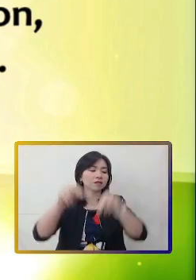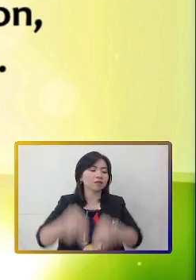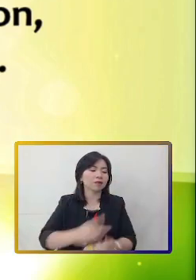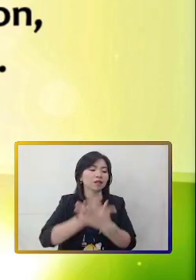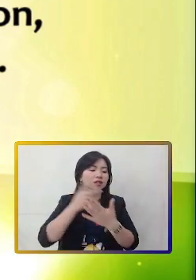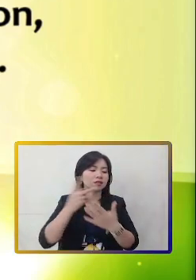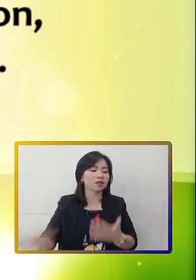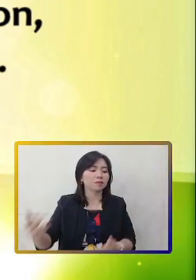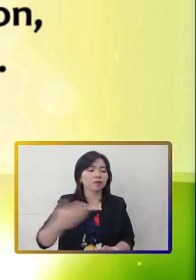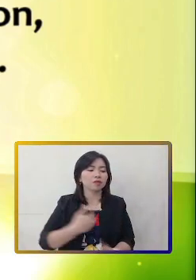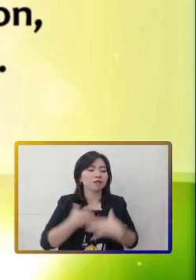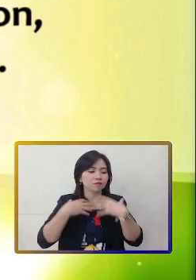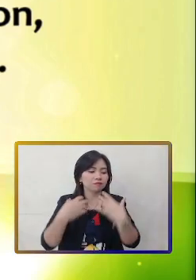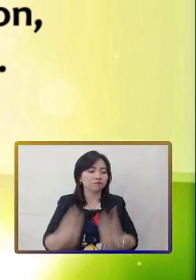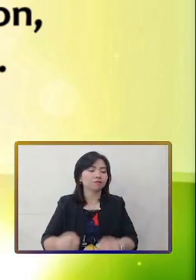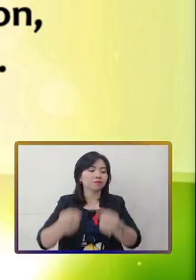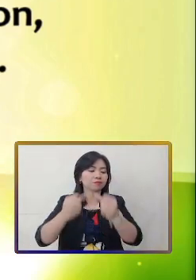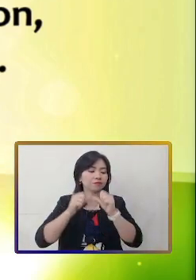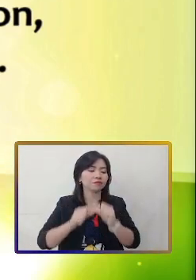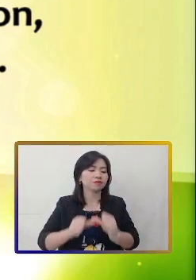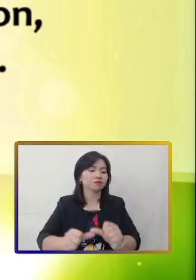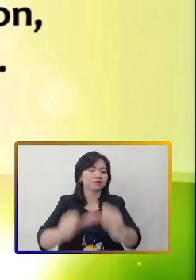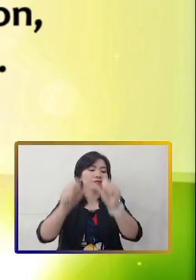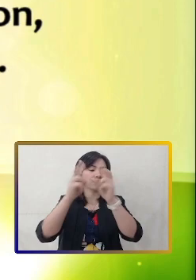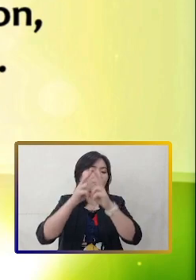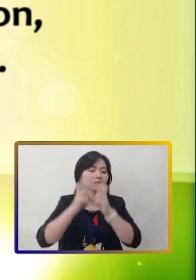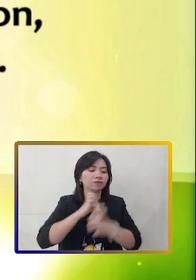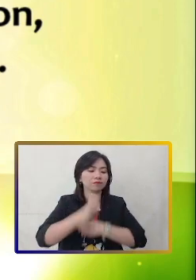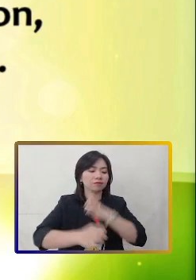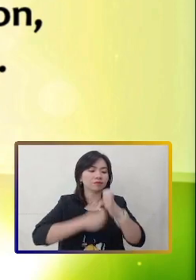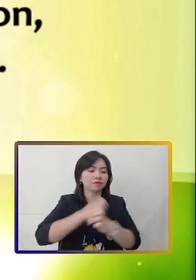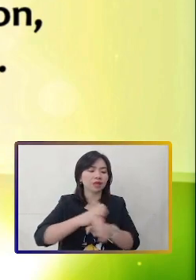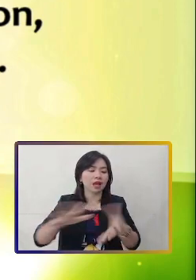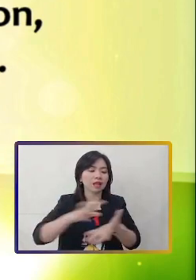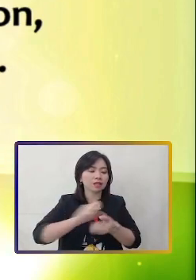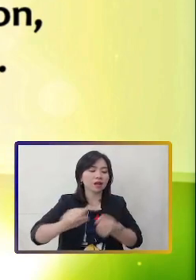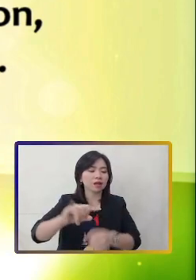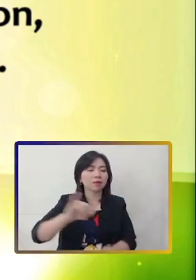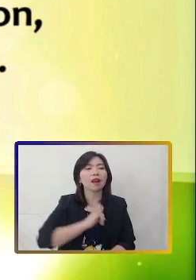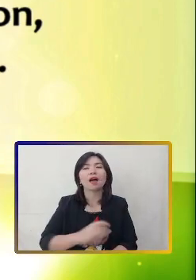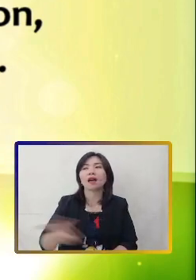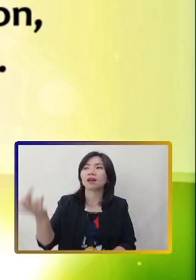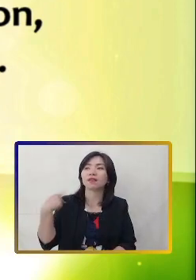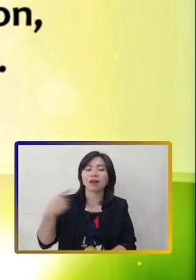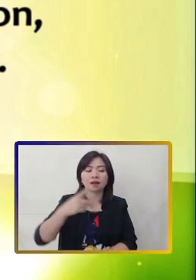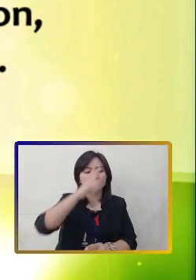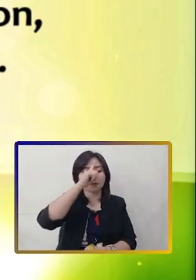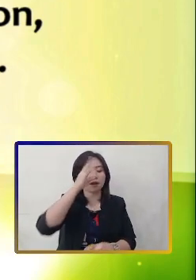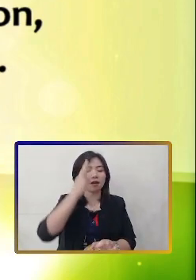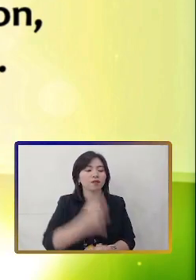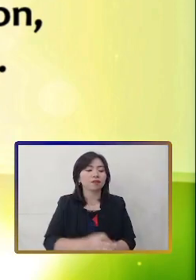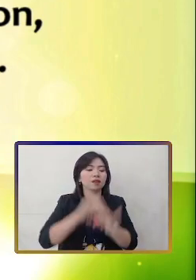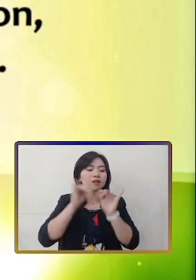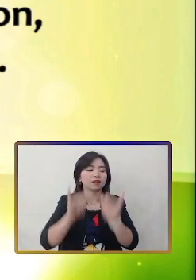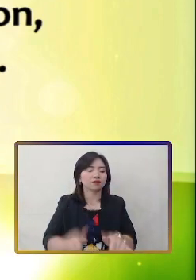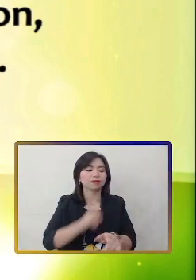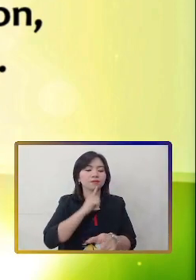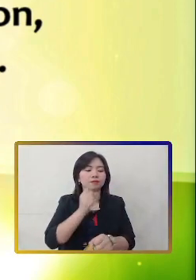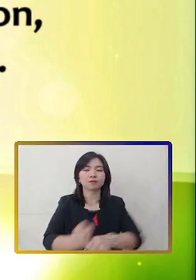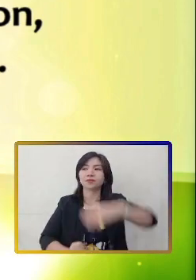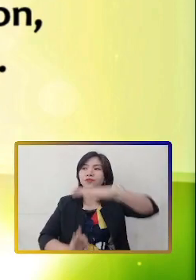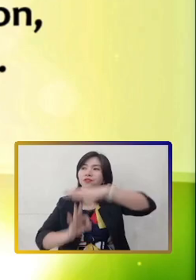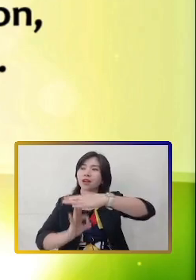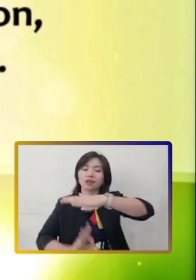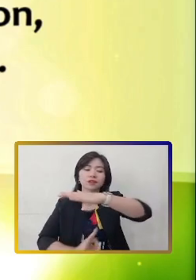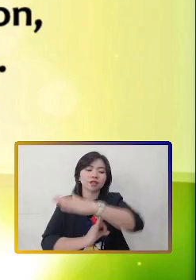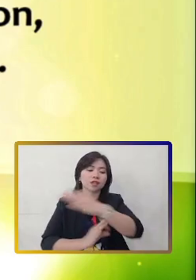hills may tumble, it will firmly stand. When the earth shall crumble, I will plant my feet on its